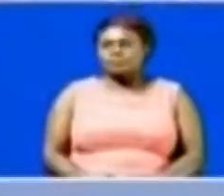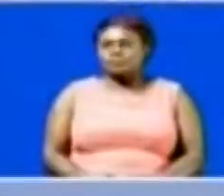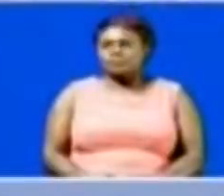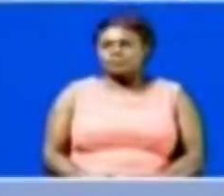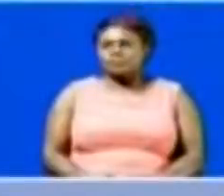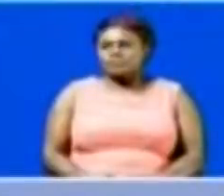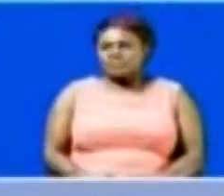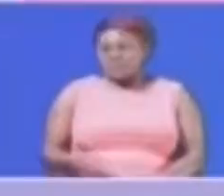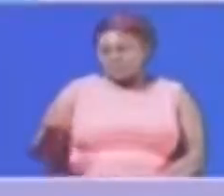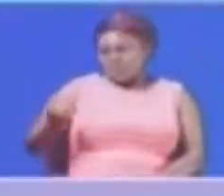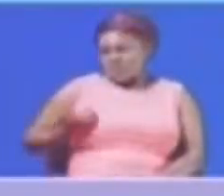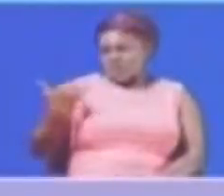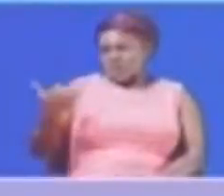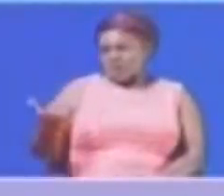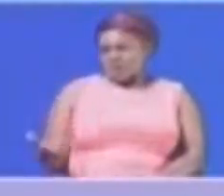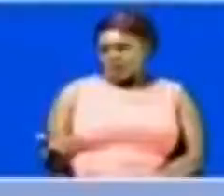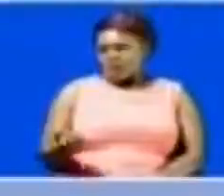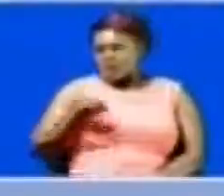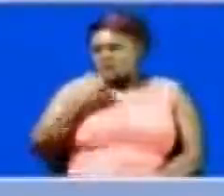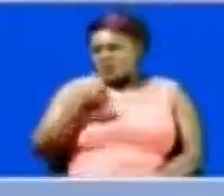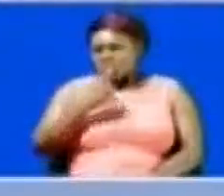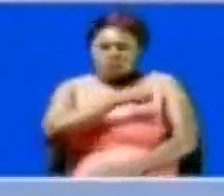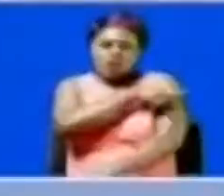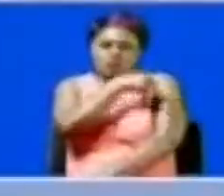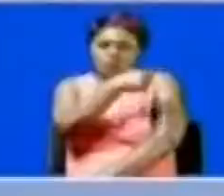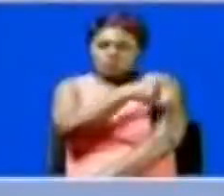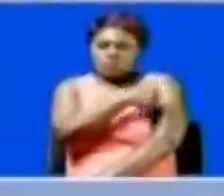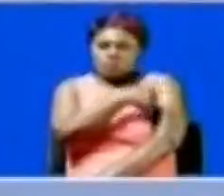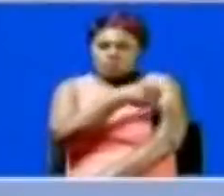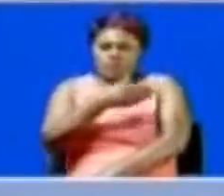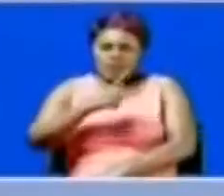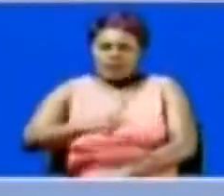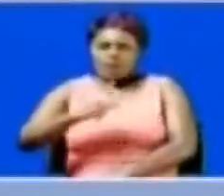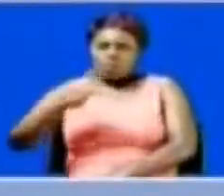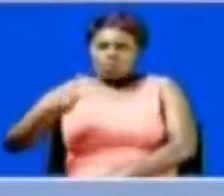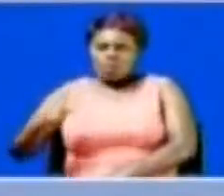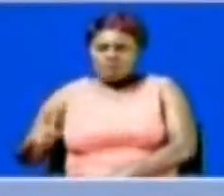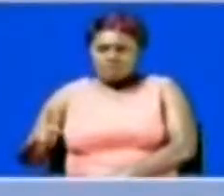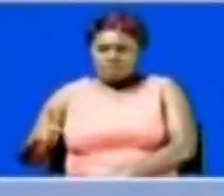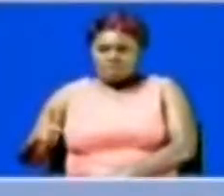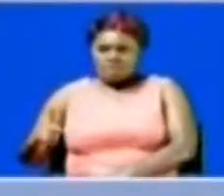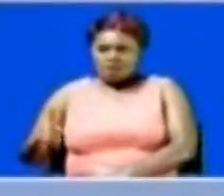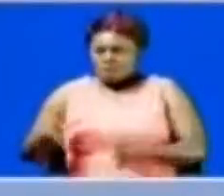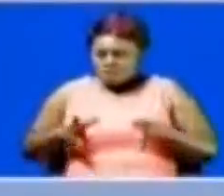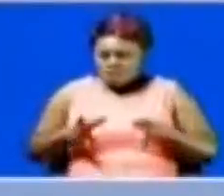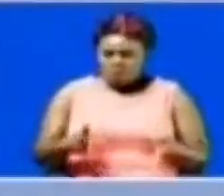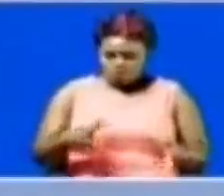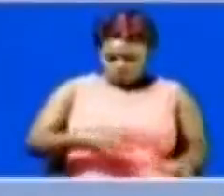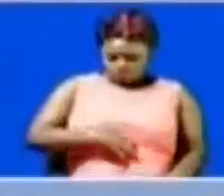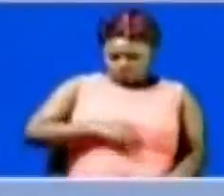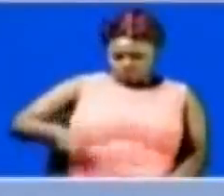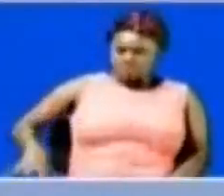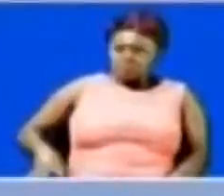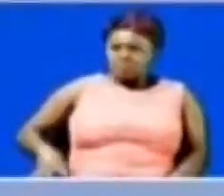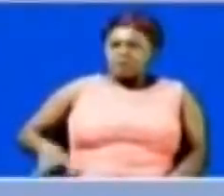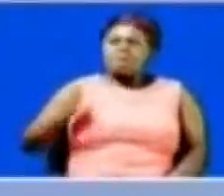A teenage girl is fighting for her life at Mama Lucy Hospital that's located in Nairobi's Kayole estate after she was forced to have an